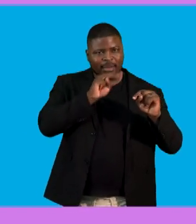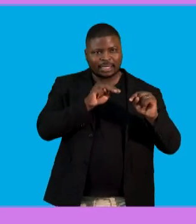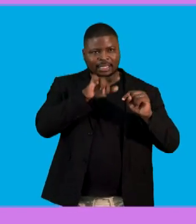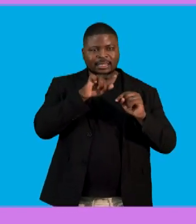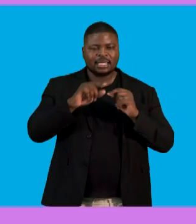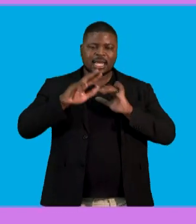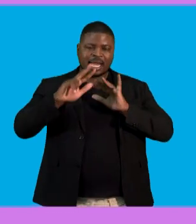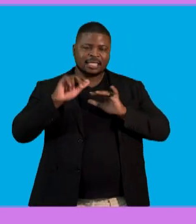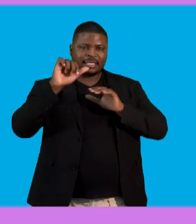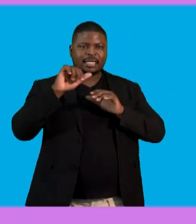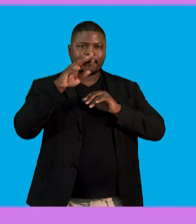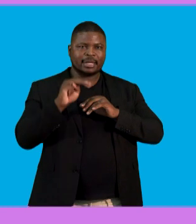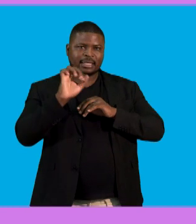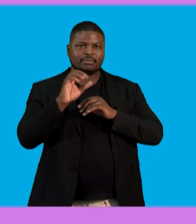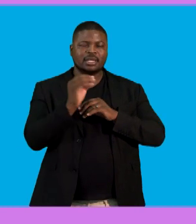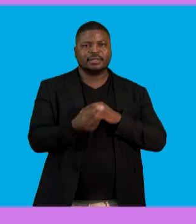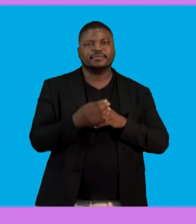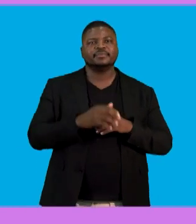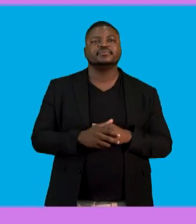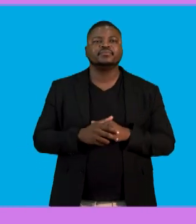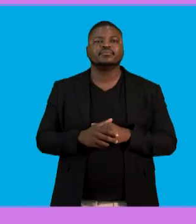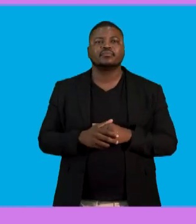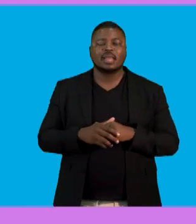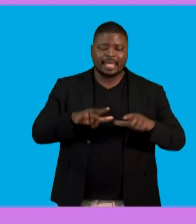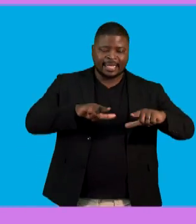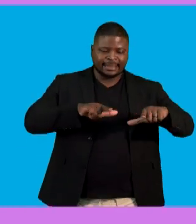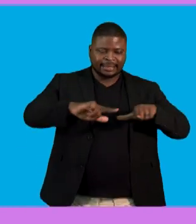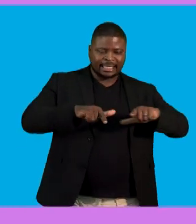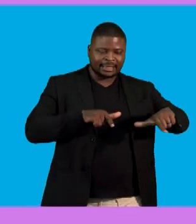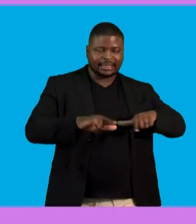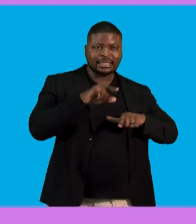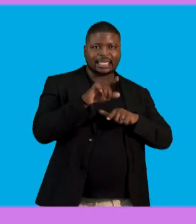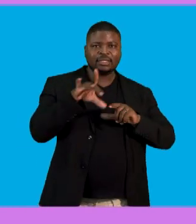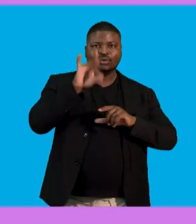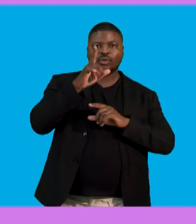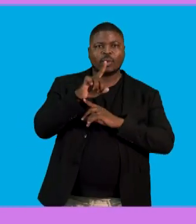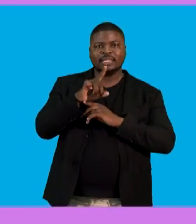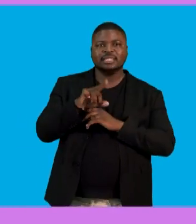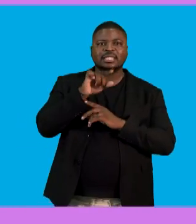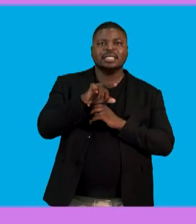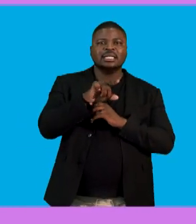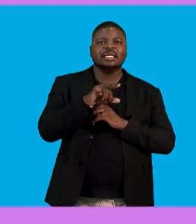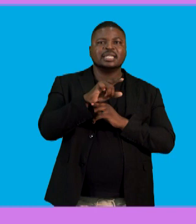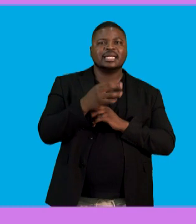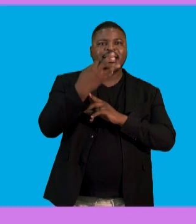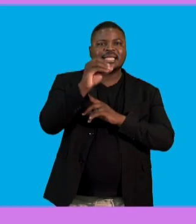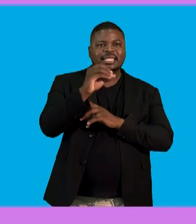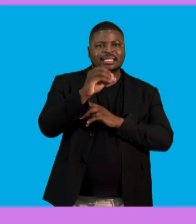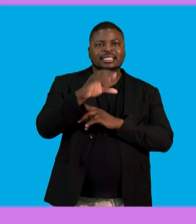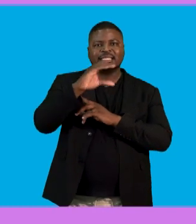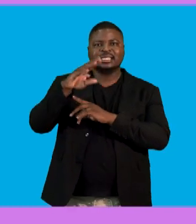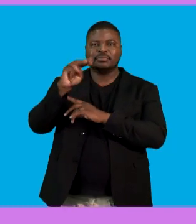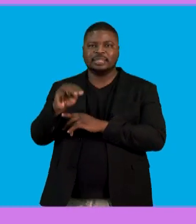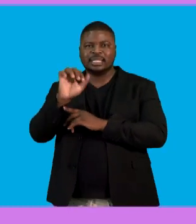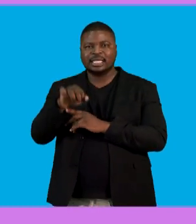side. Question 1 says, the tile that the principal chose is a square of 30 centimeters in length